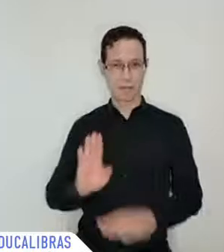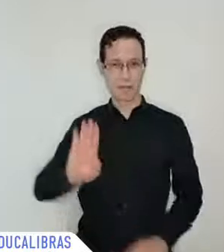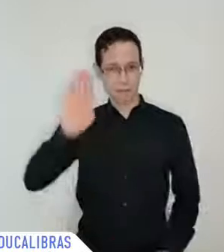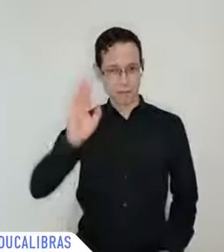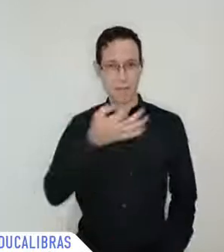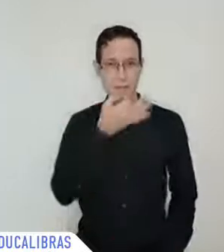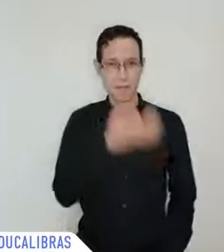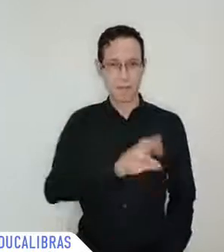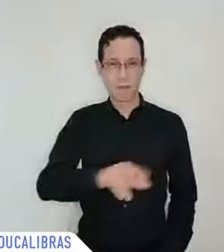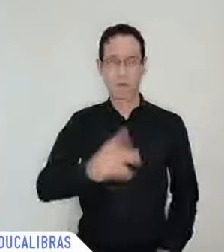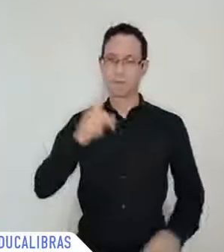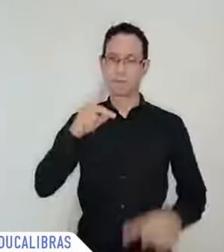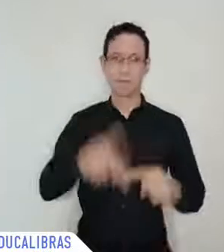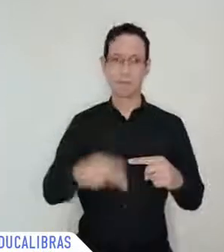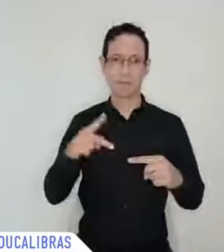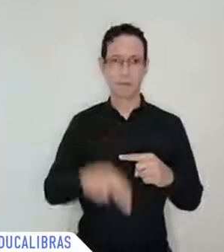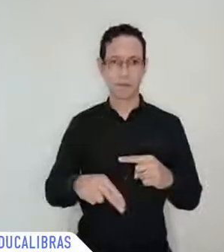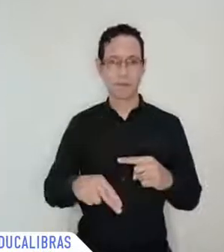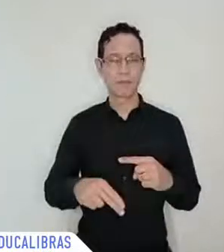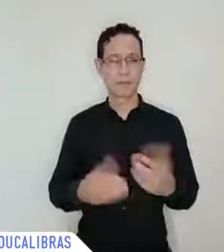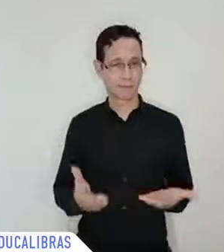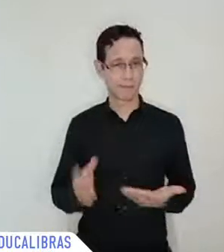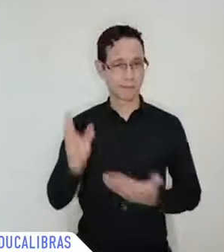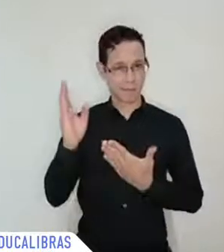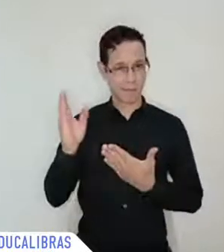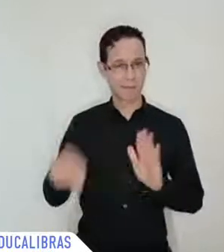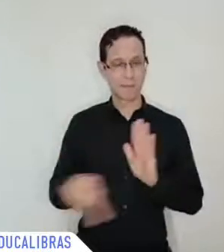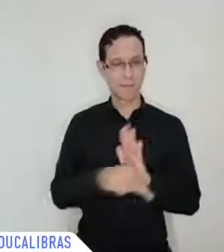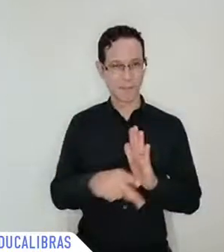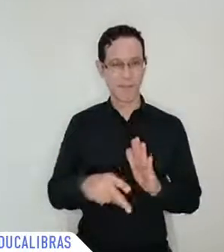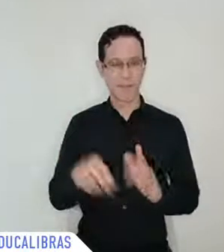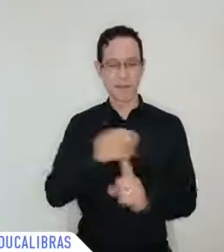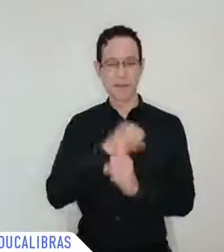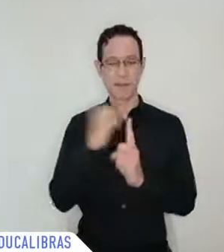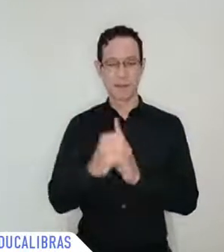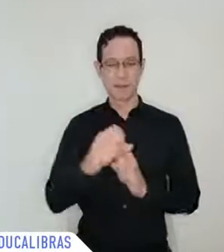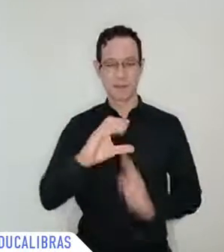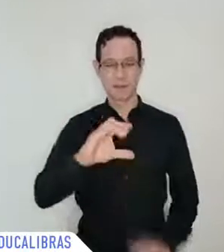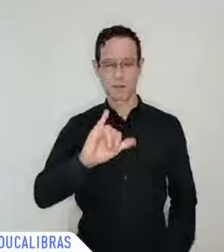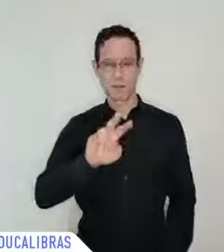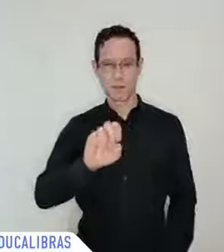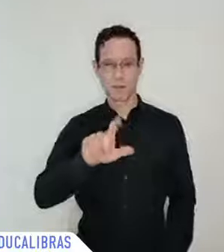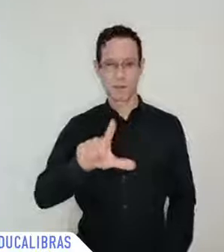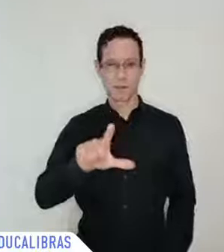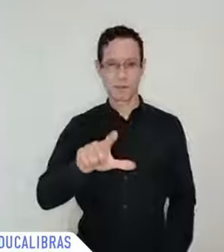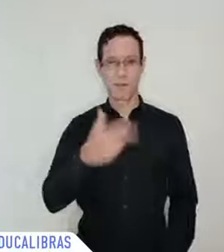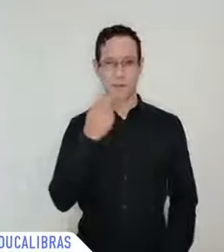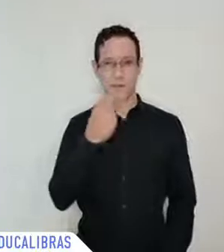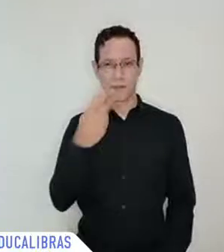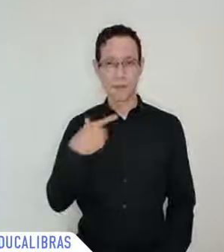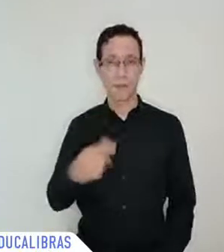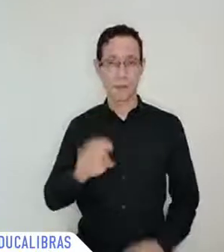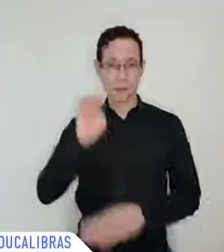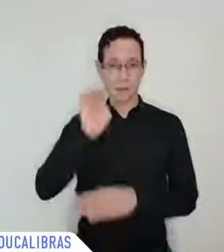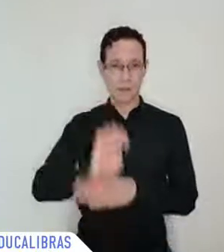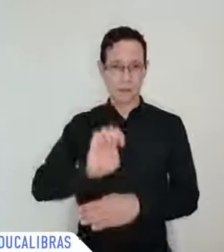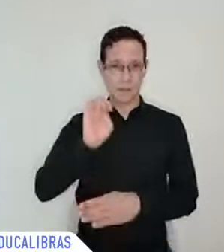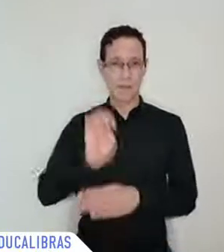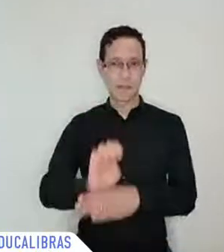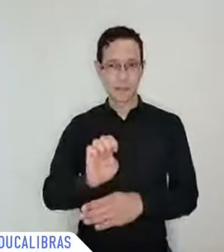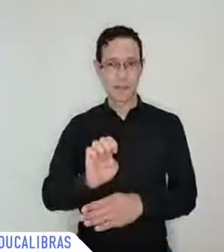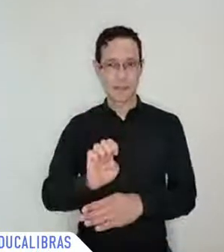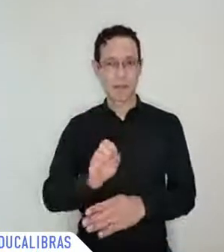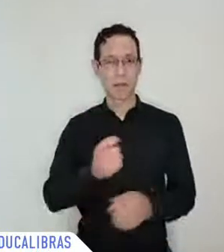space. I am a civil society representative, and I would like to focus on the space that we have,